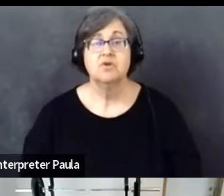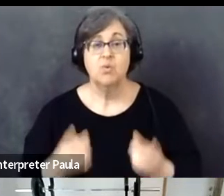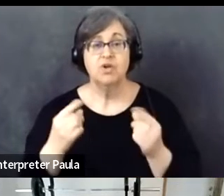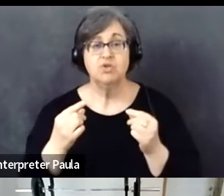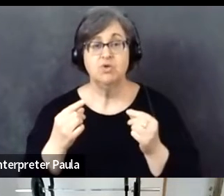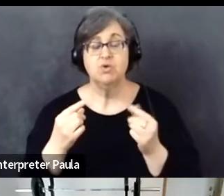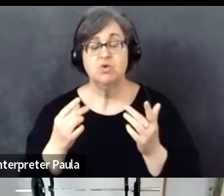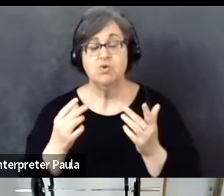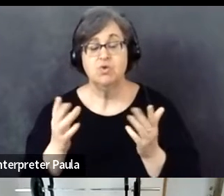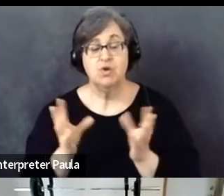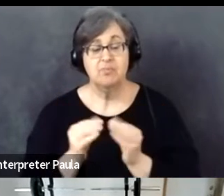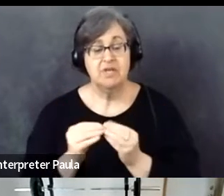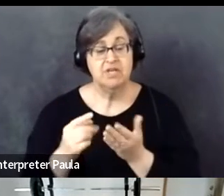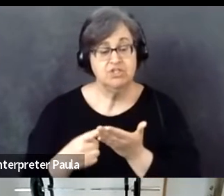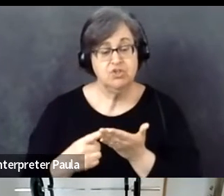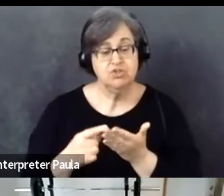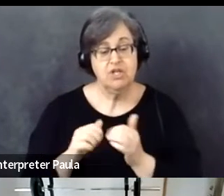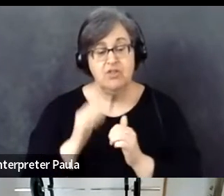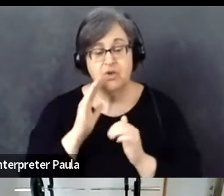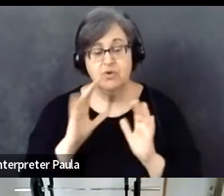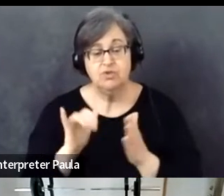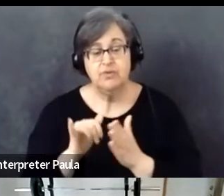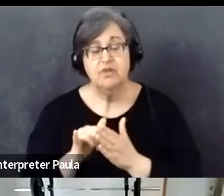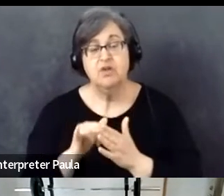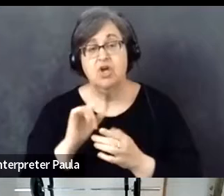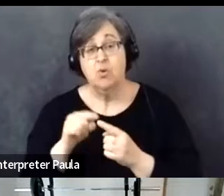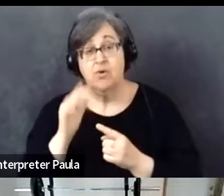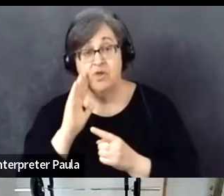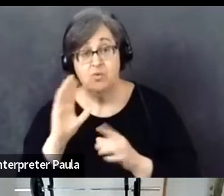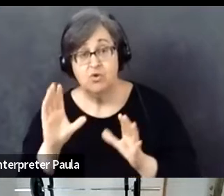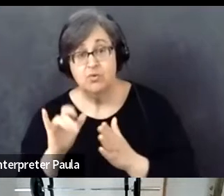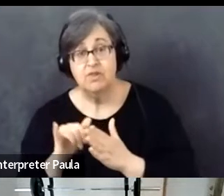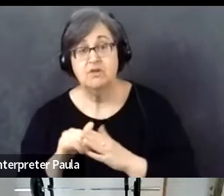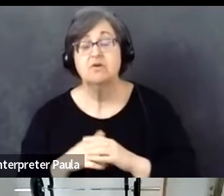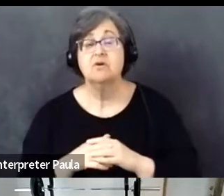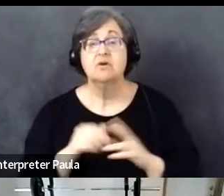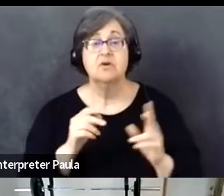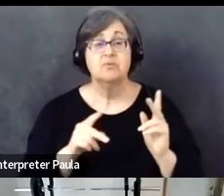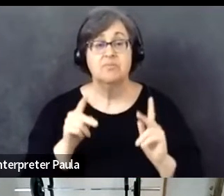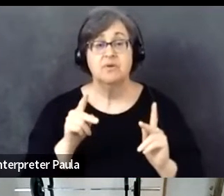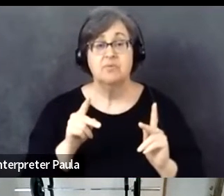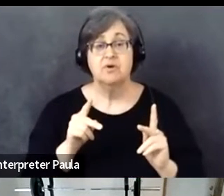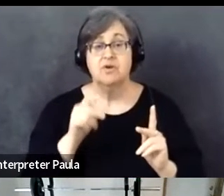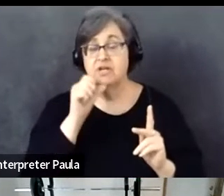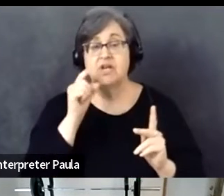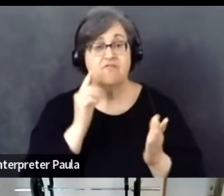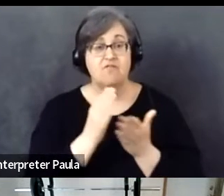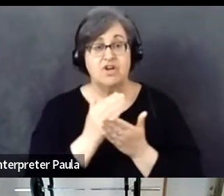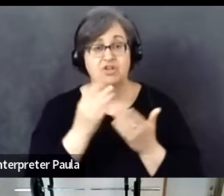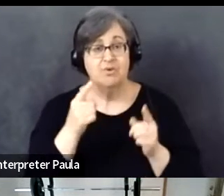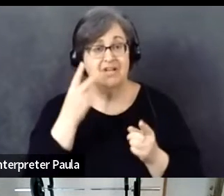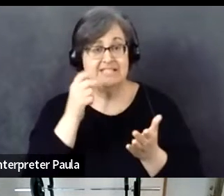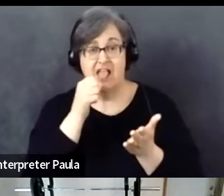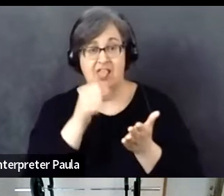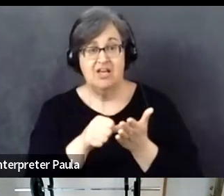talk about how they're going to do that and when they're going to do it, so that people aren't freaked out when they see the